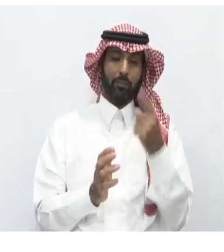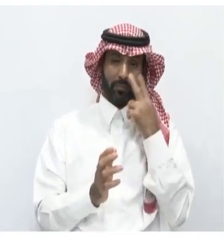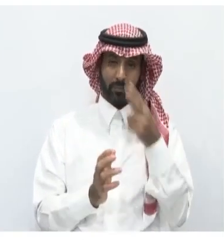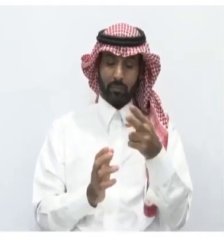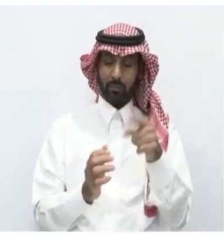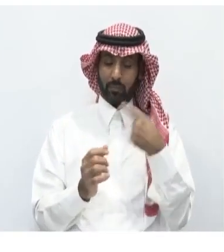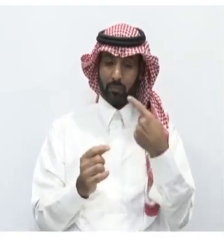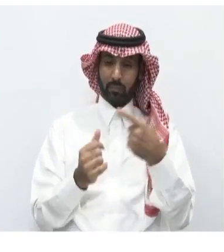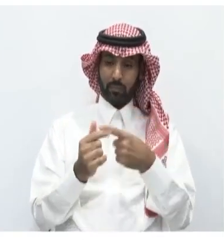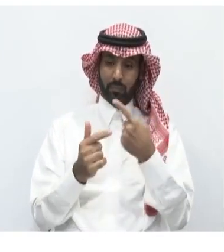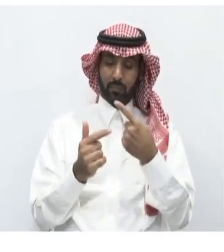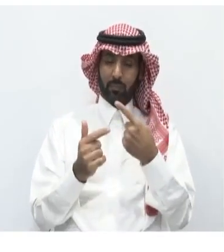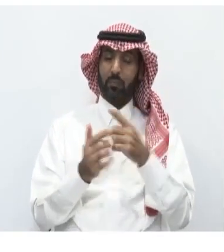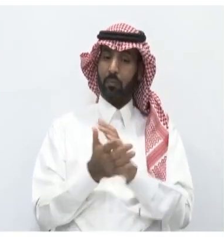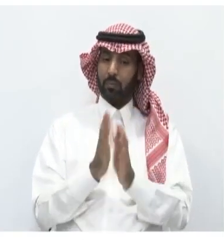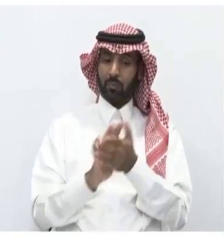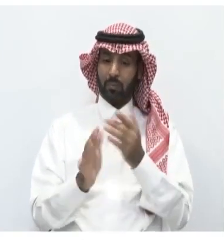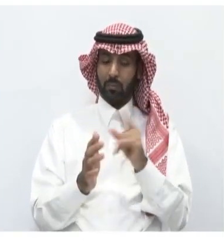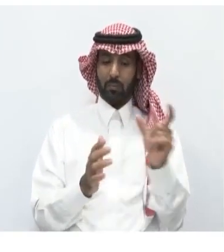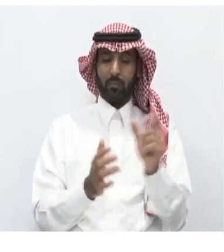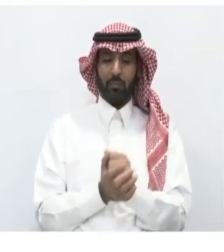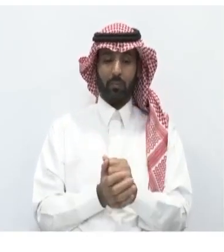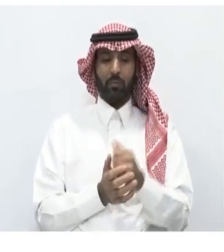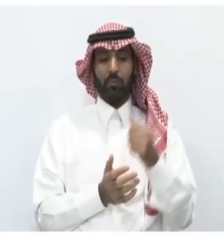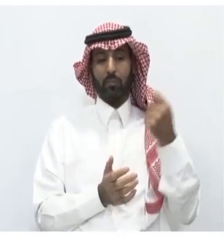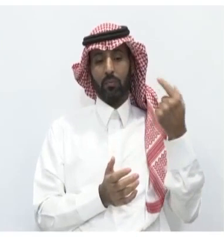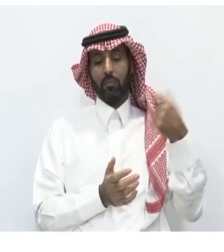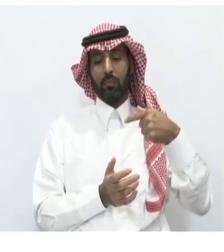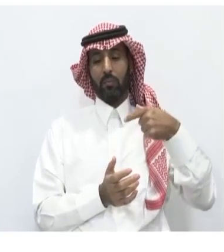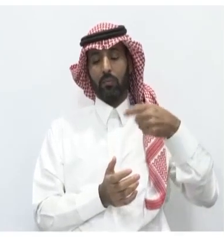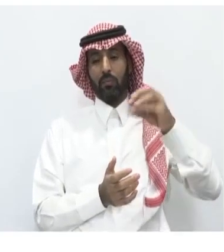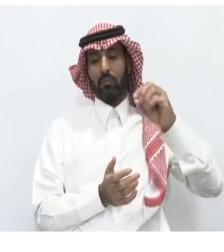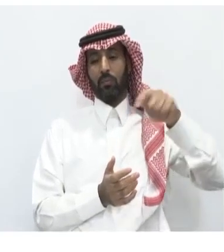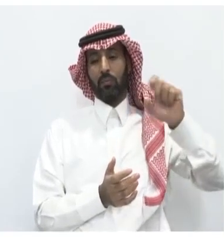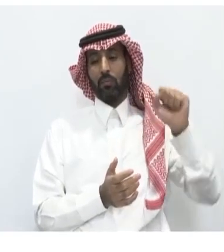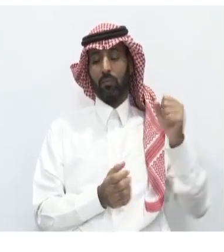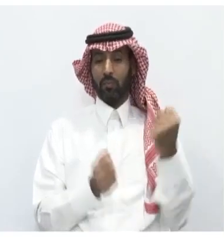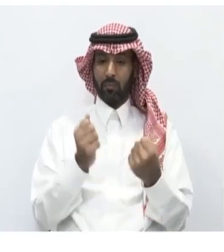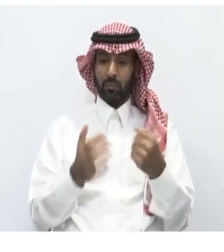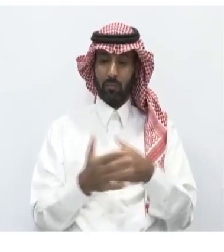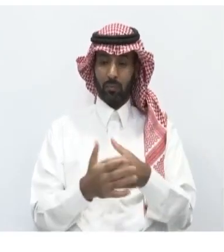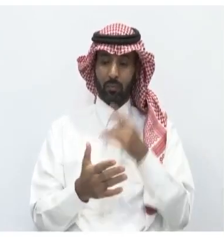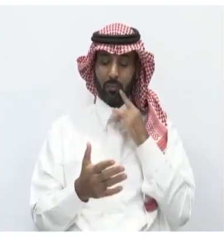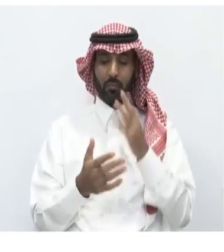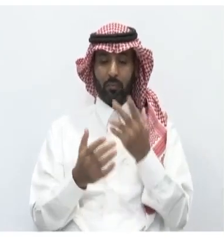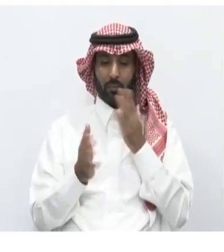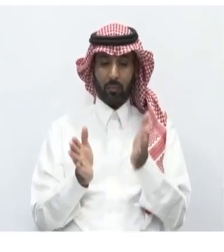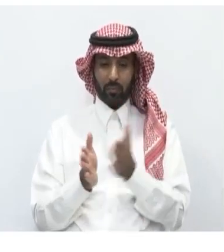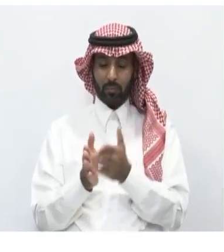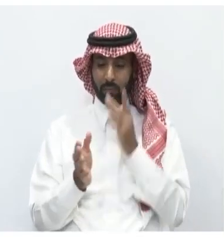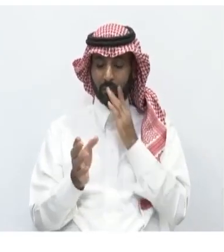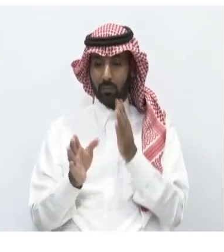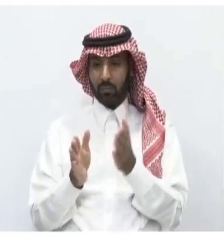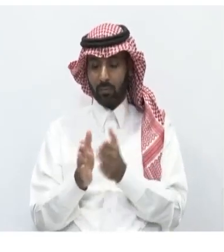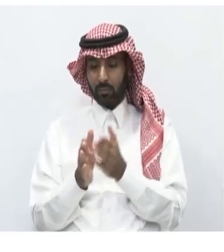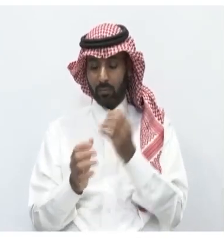see the first one here is already done for you. Got a car accident. He into nearly. So he nearly